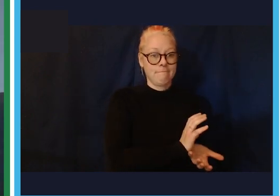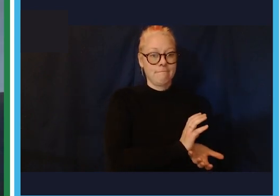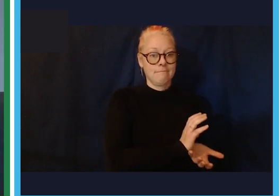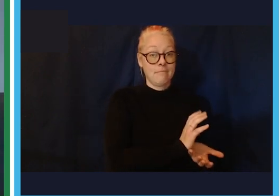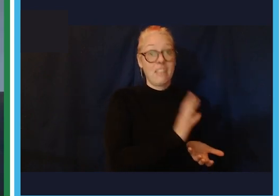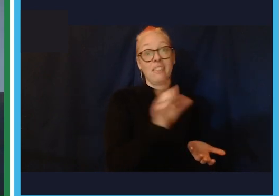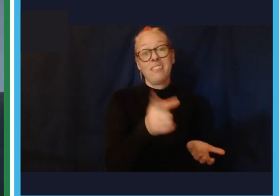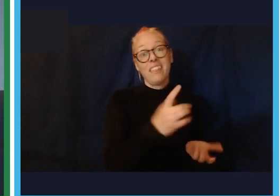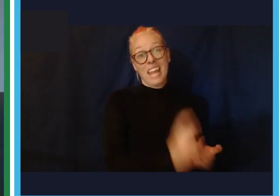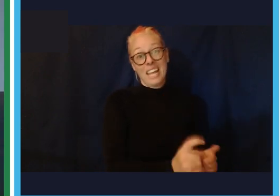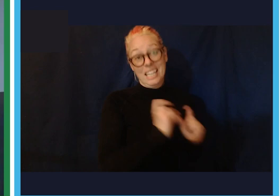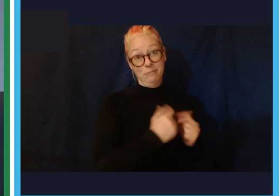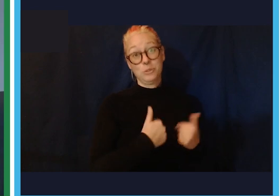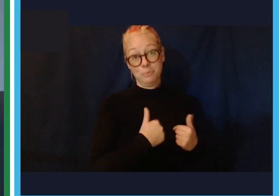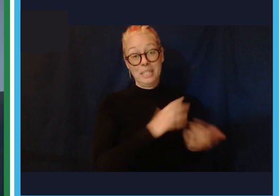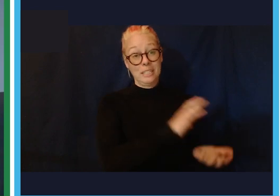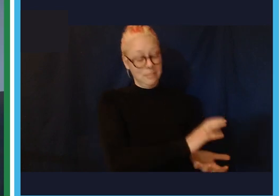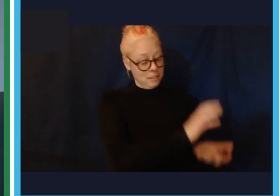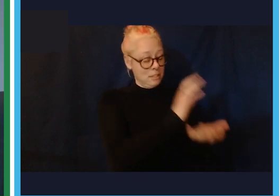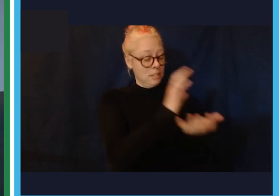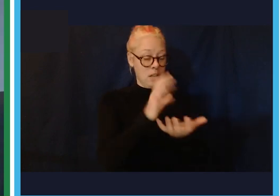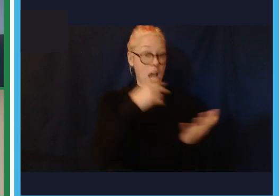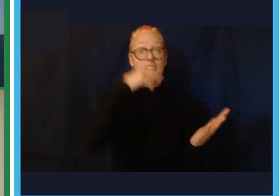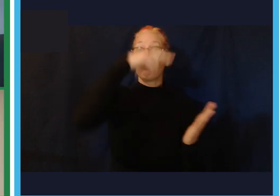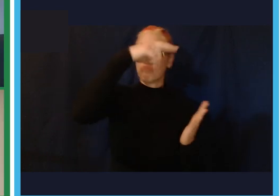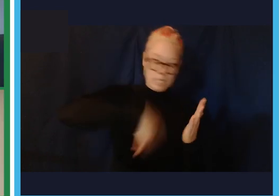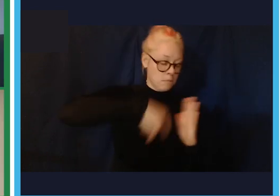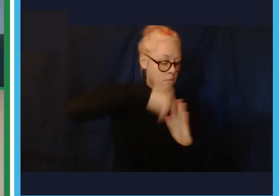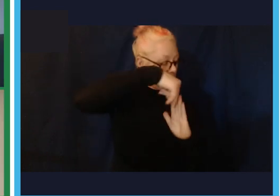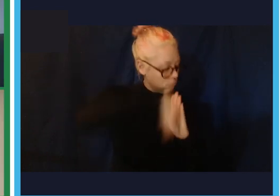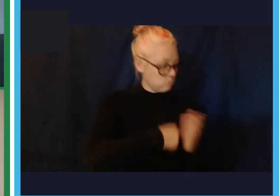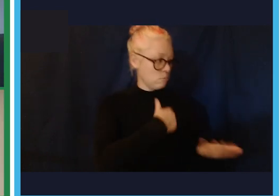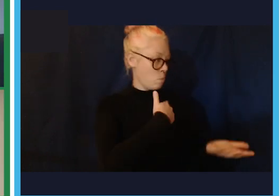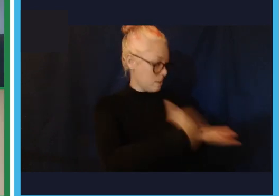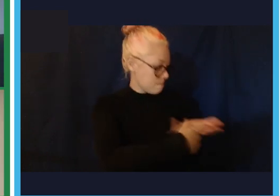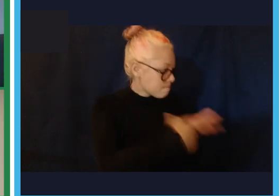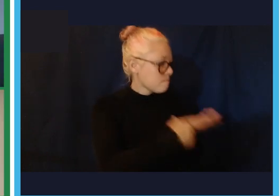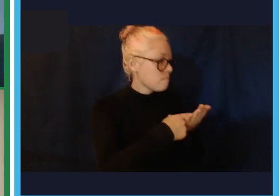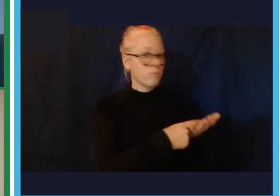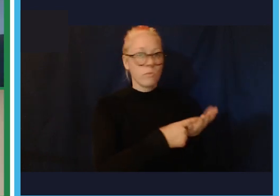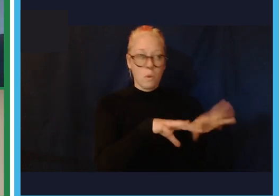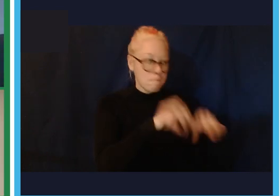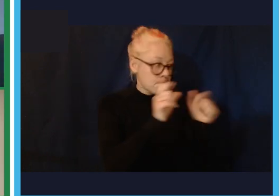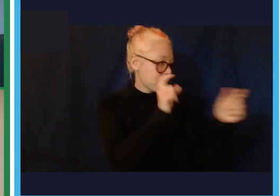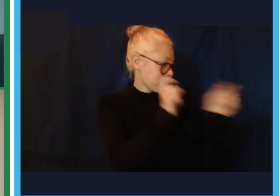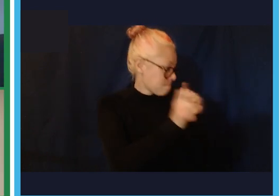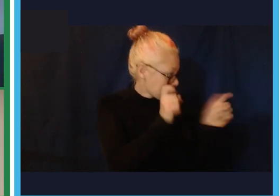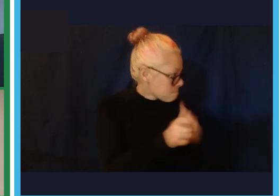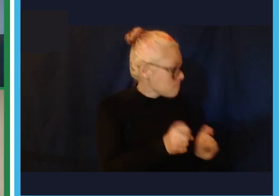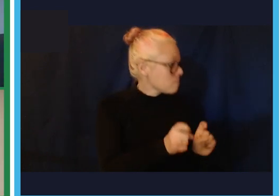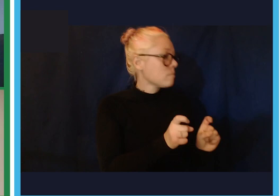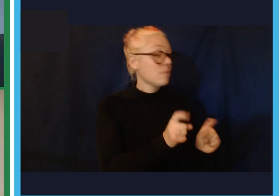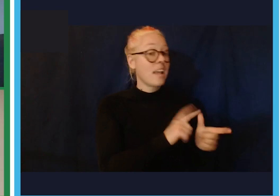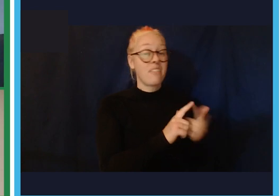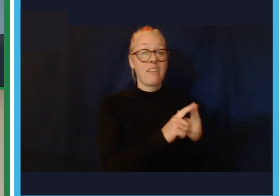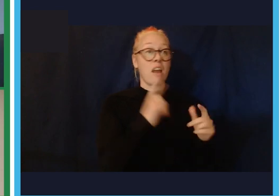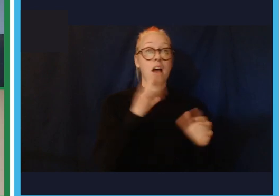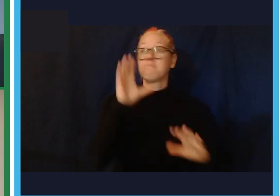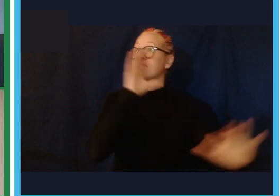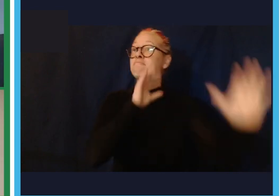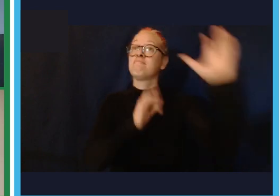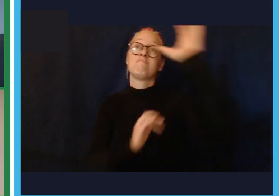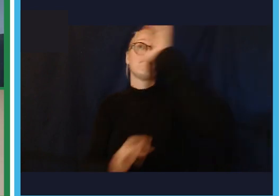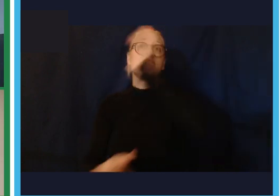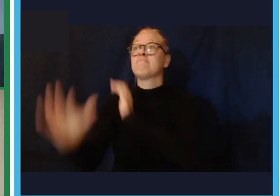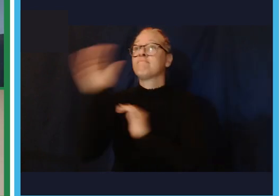pavement and trying to find those marriages with the producers. Yeah. Not just